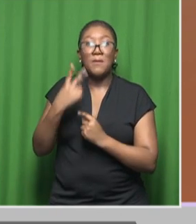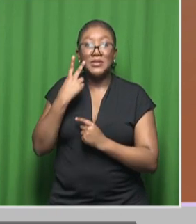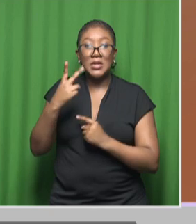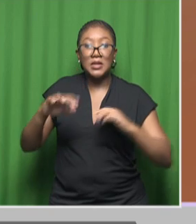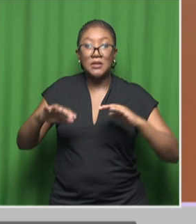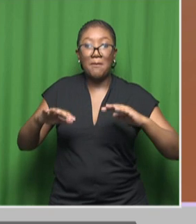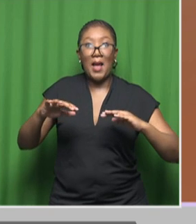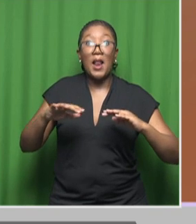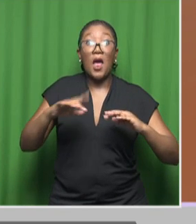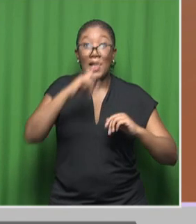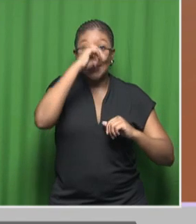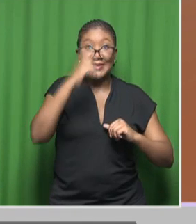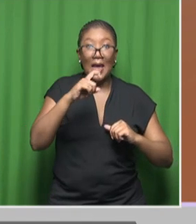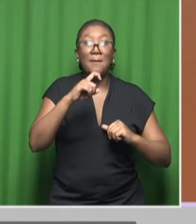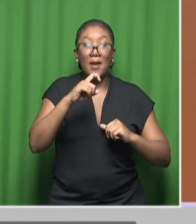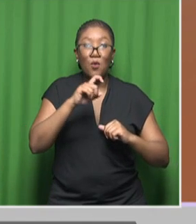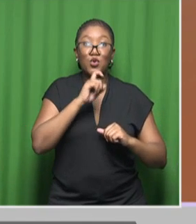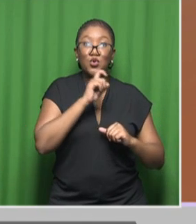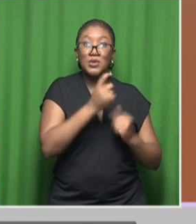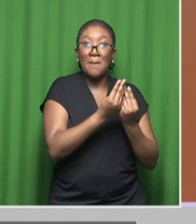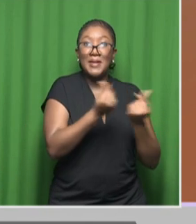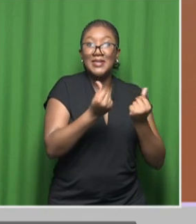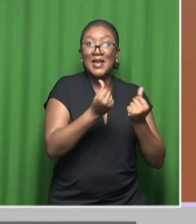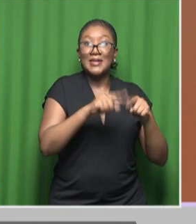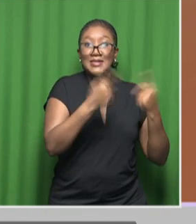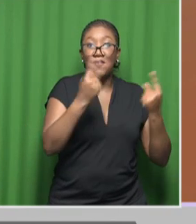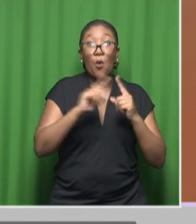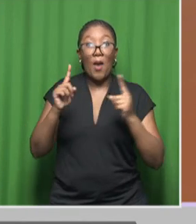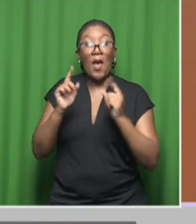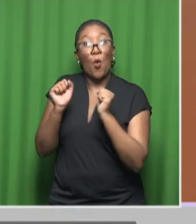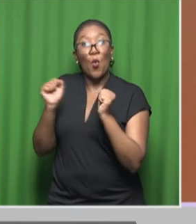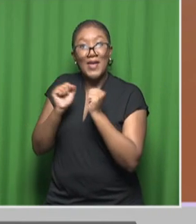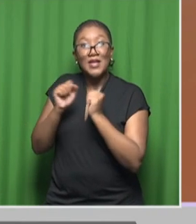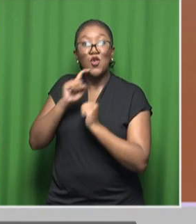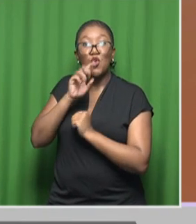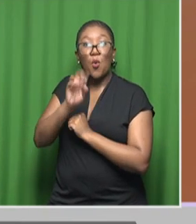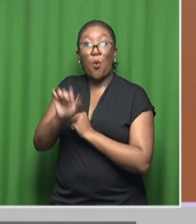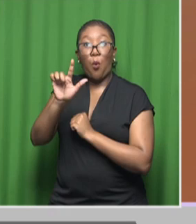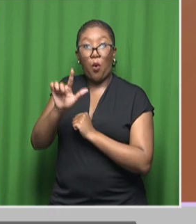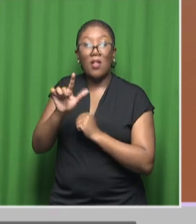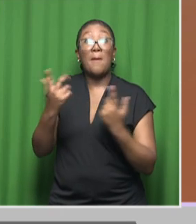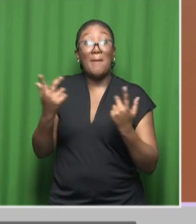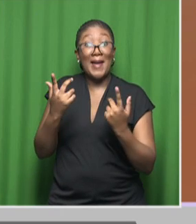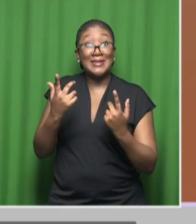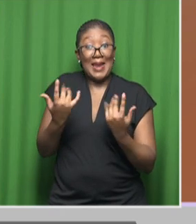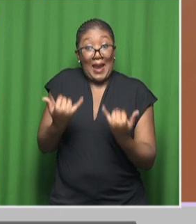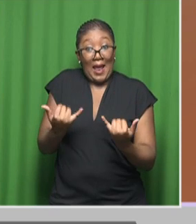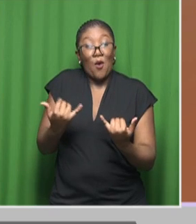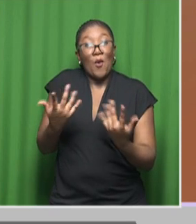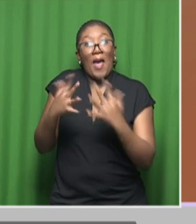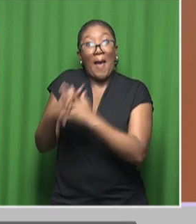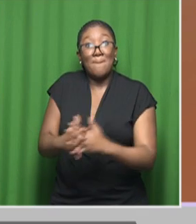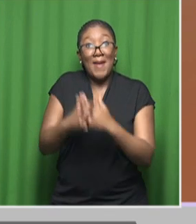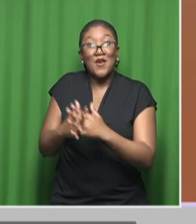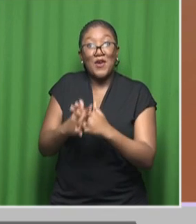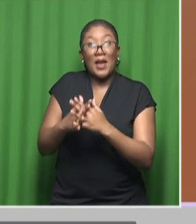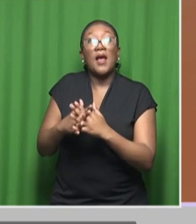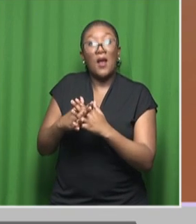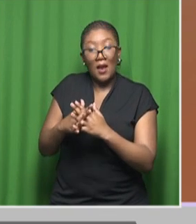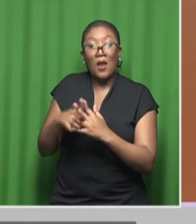towards summer than winter. But now that we are in America, we're trying to grow more in winter,